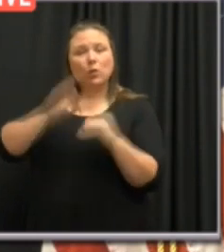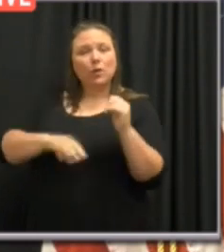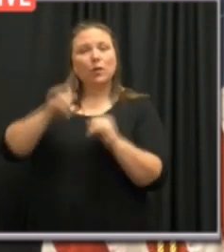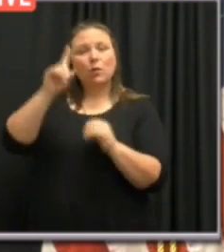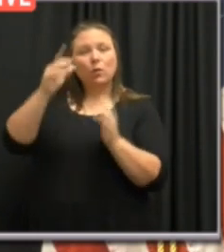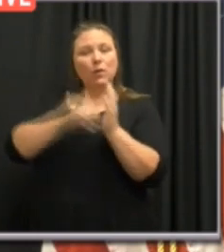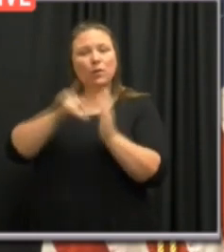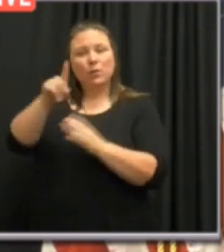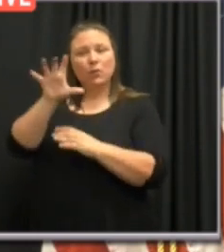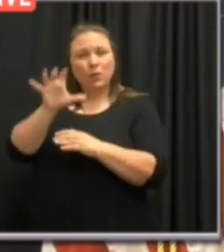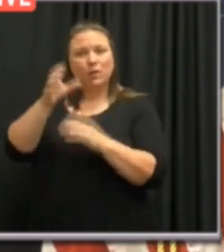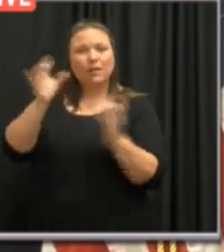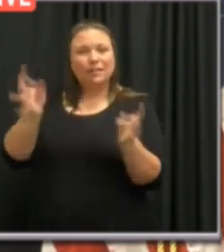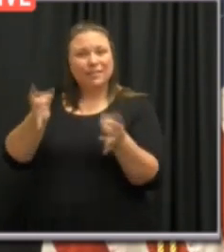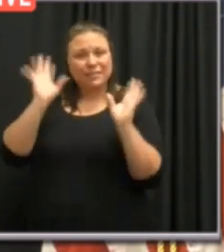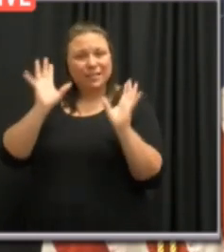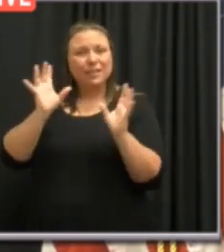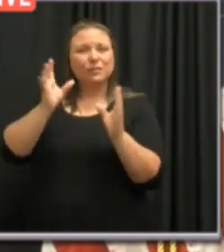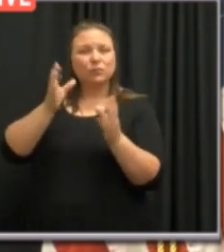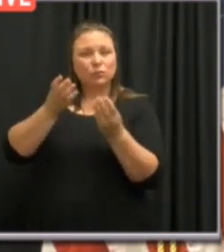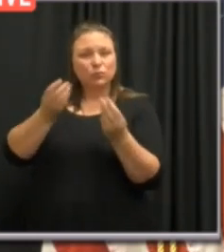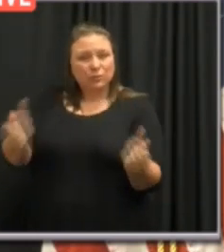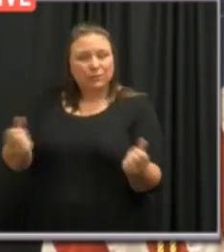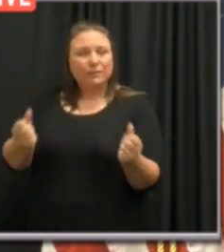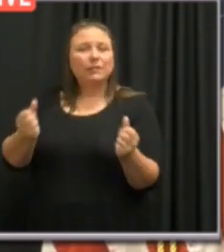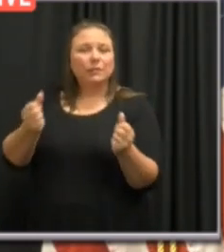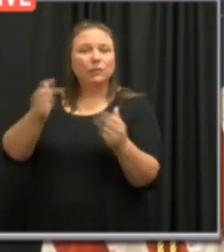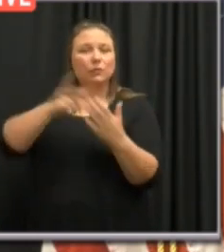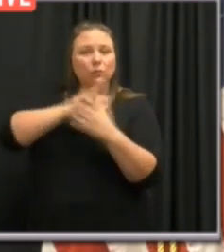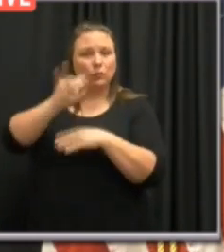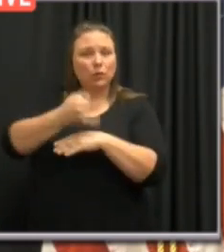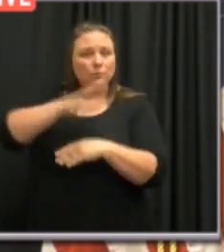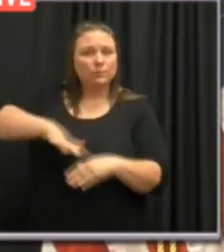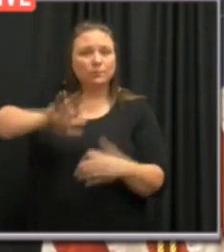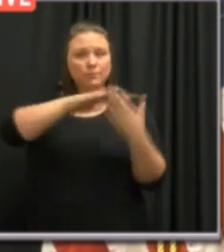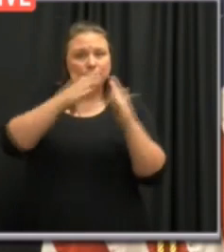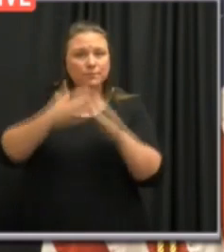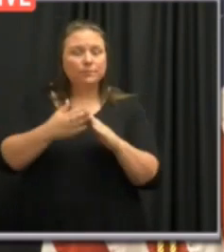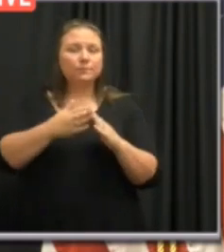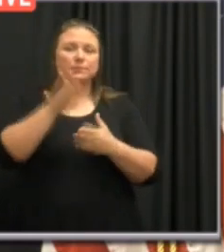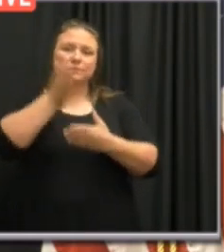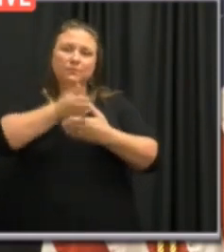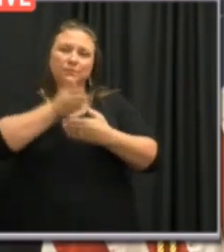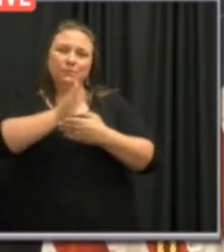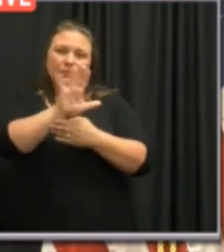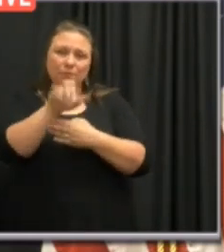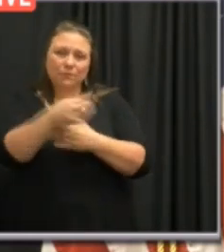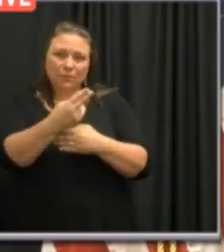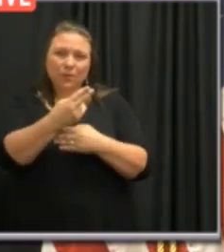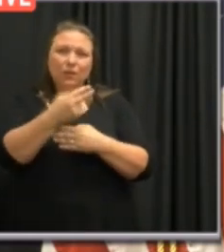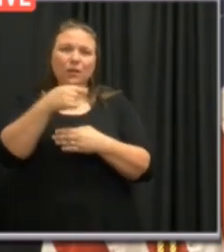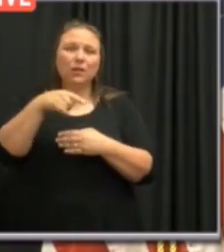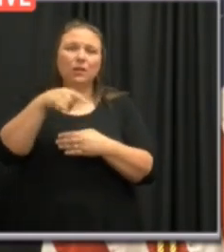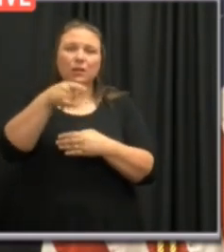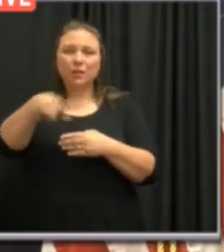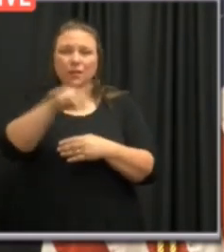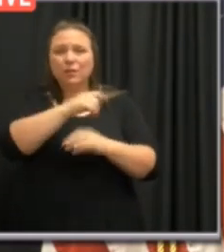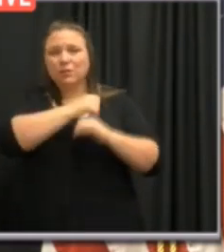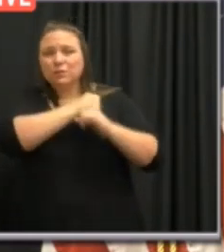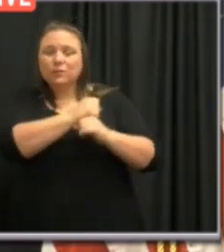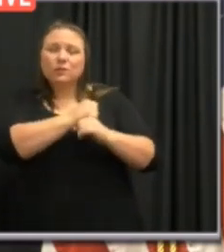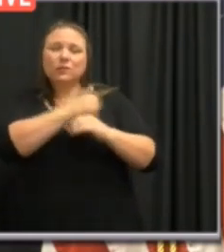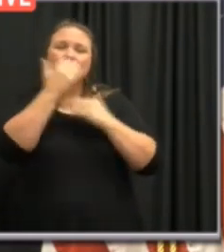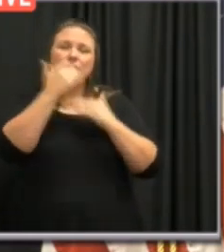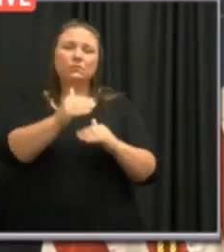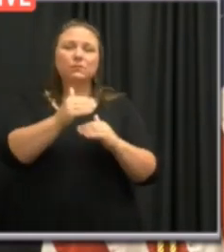disaster relief projects with our community partners. In mid-March, HAN restricted its volunteer projects